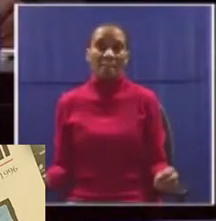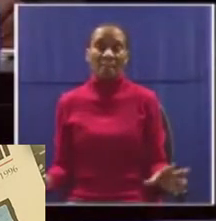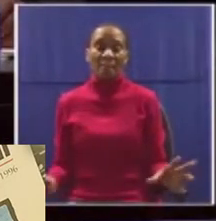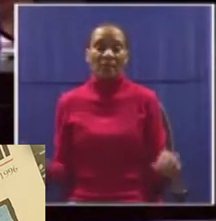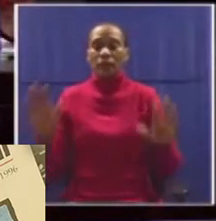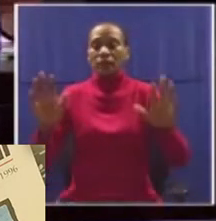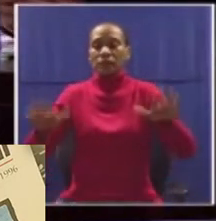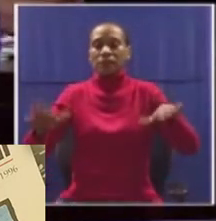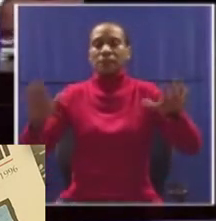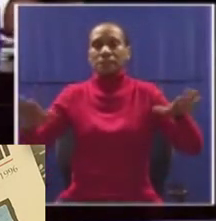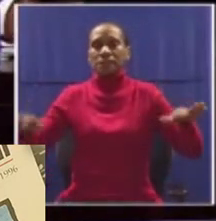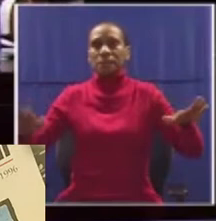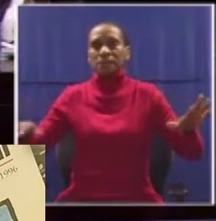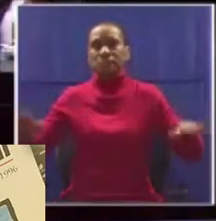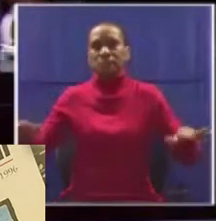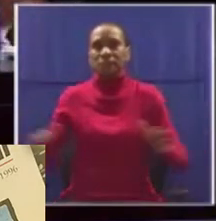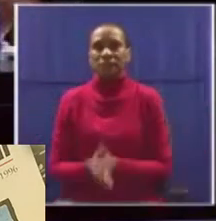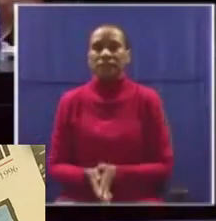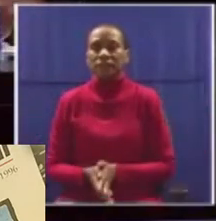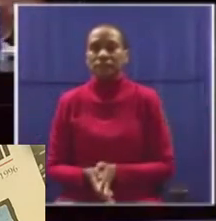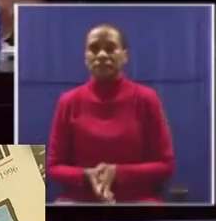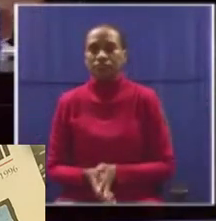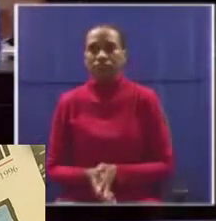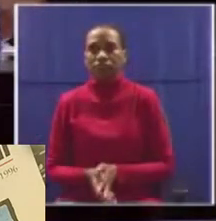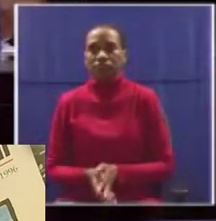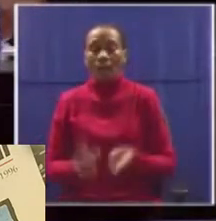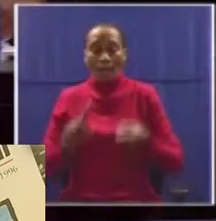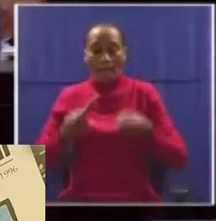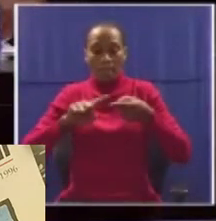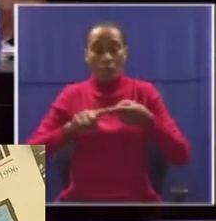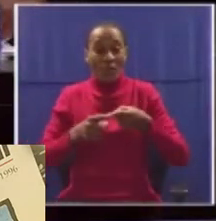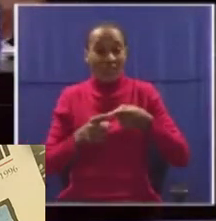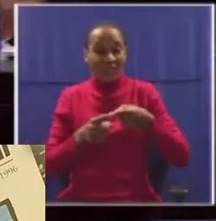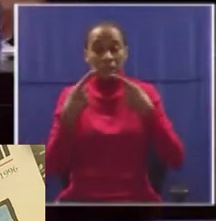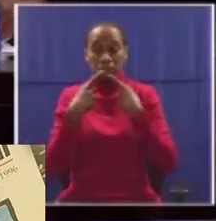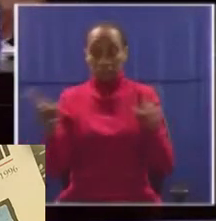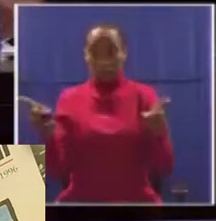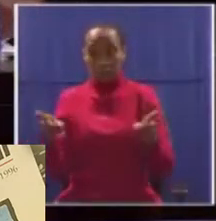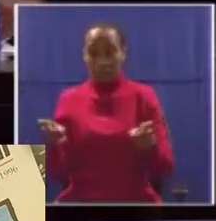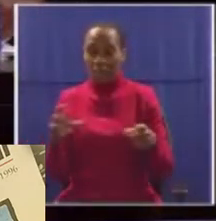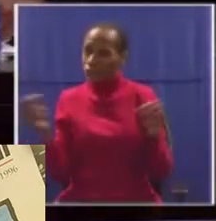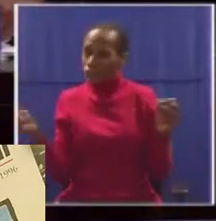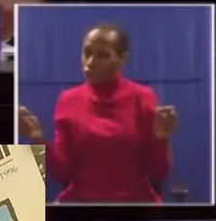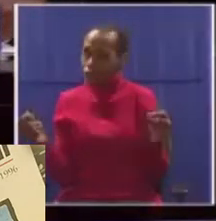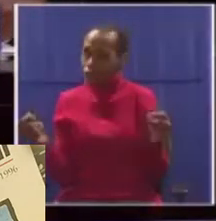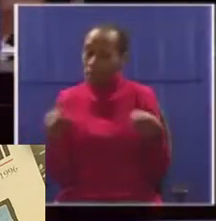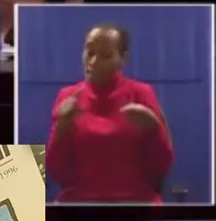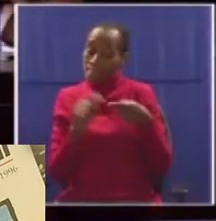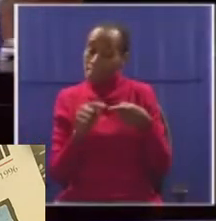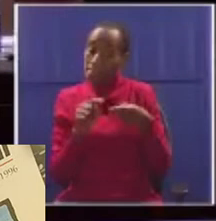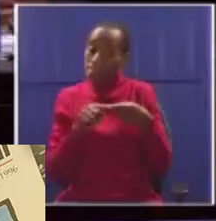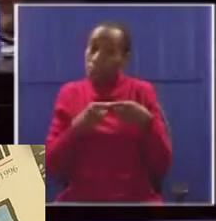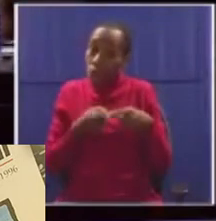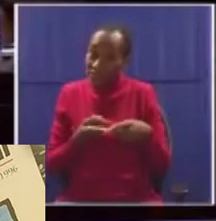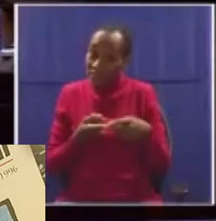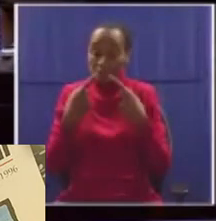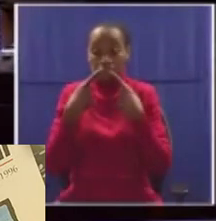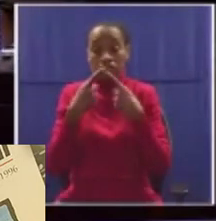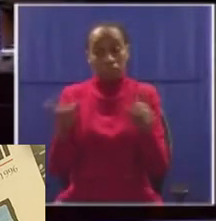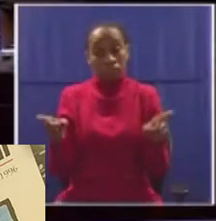although honorable members order a point has been made a point has been